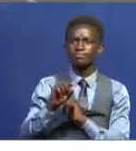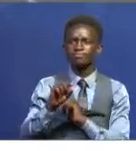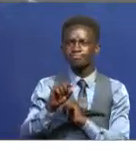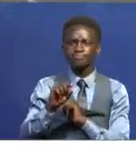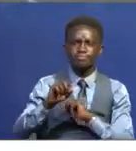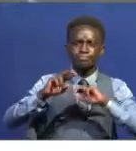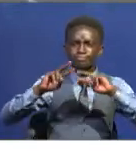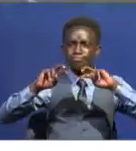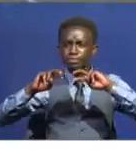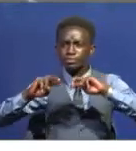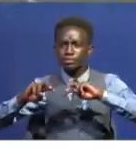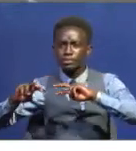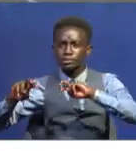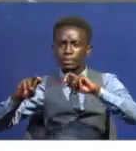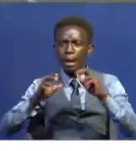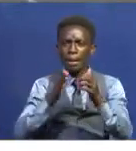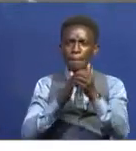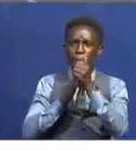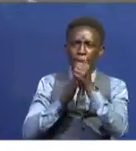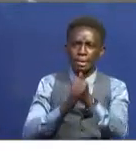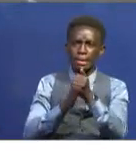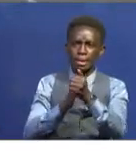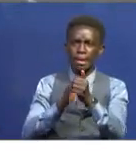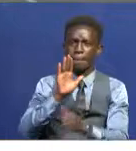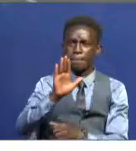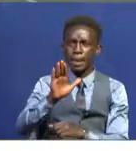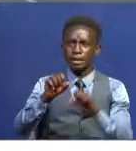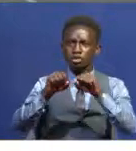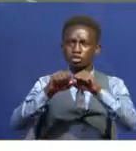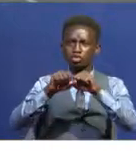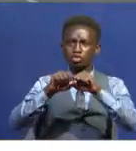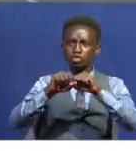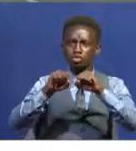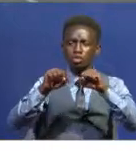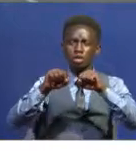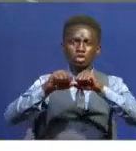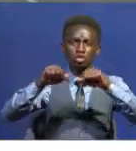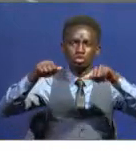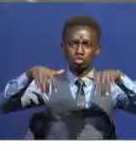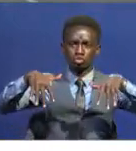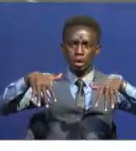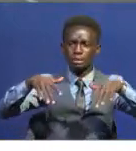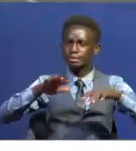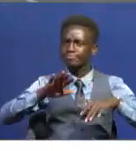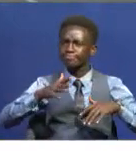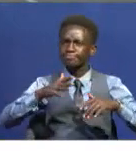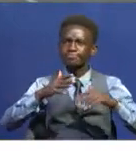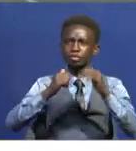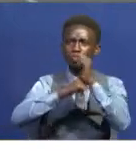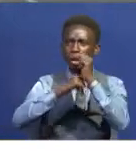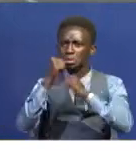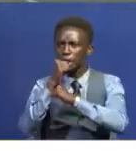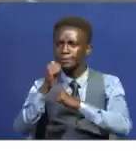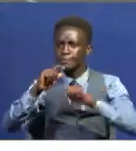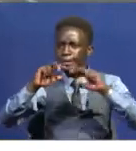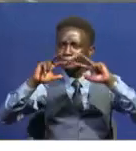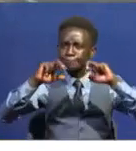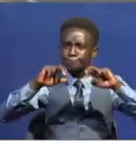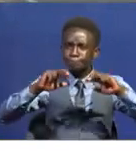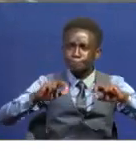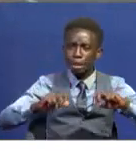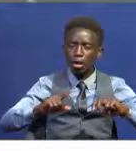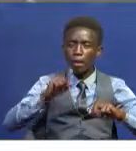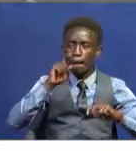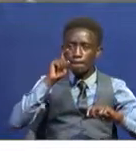the leadership structure of that organization, you should get some sense of confidence